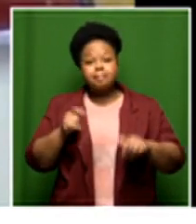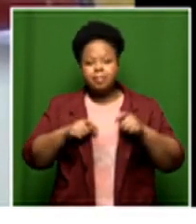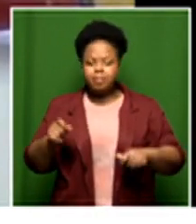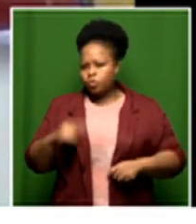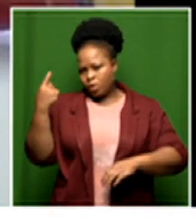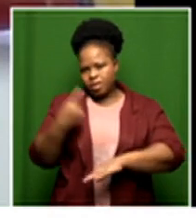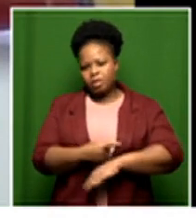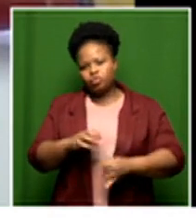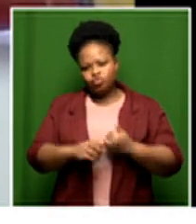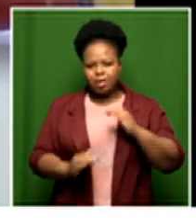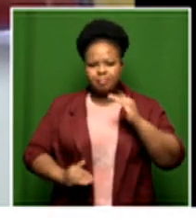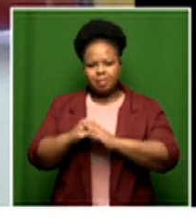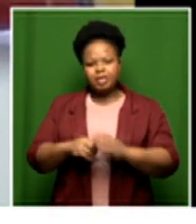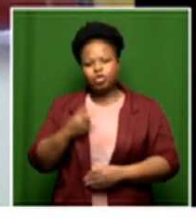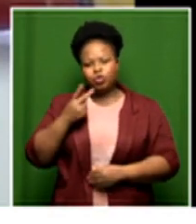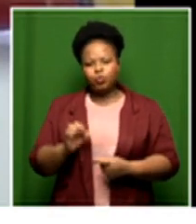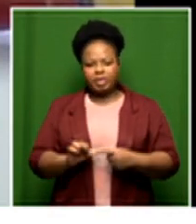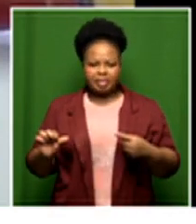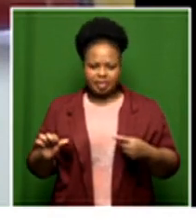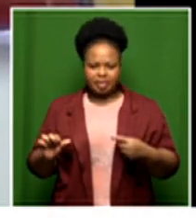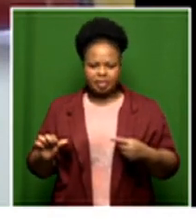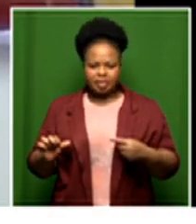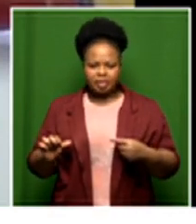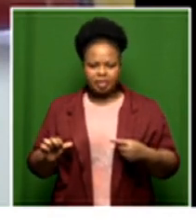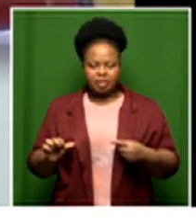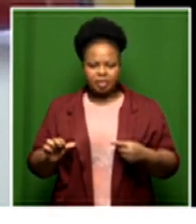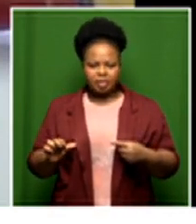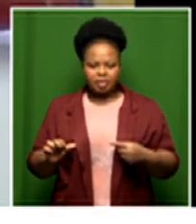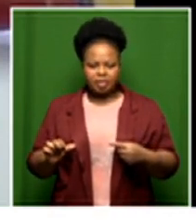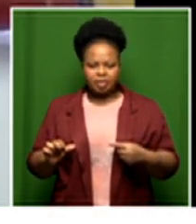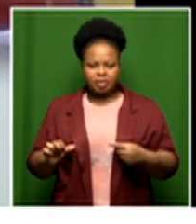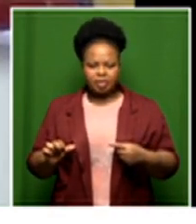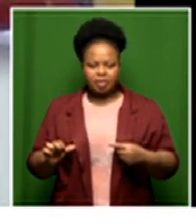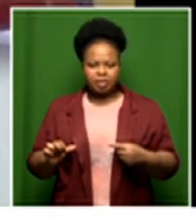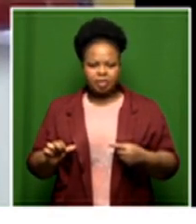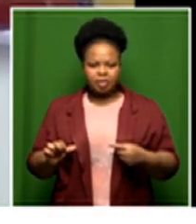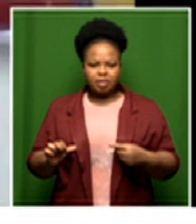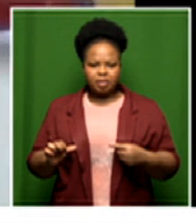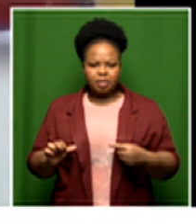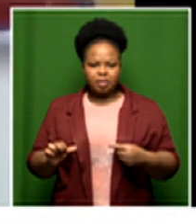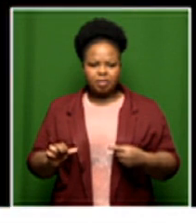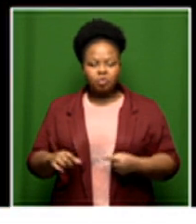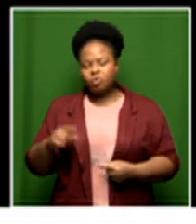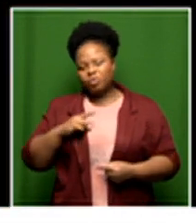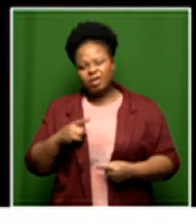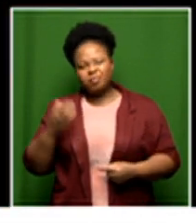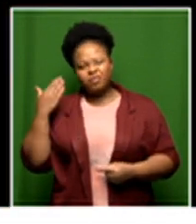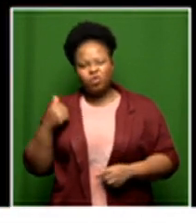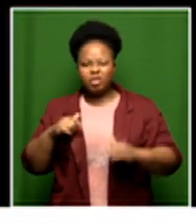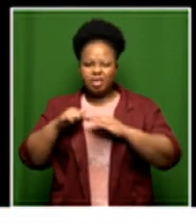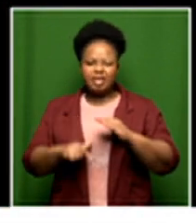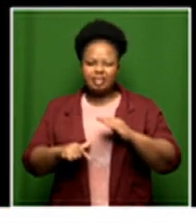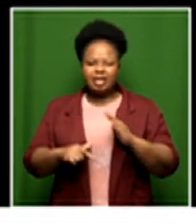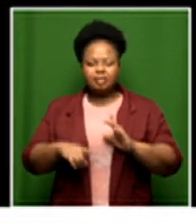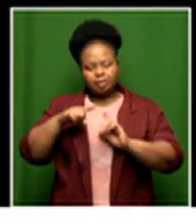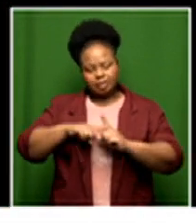stay within the 2-week limit of having only been at less than 70